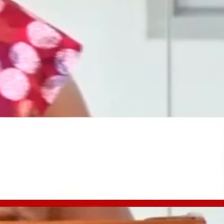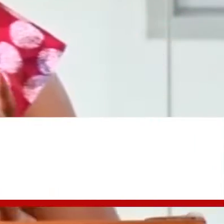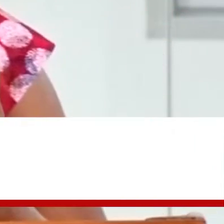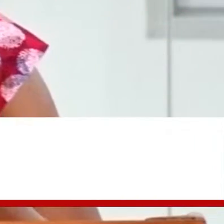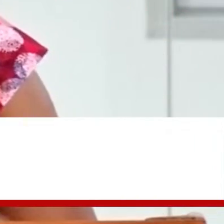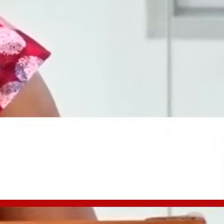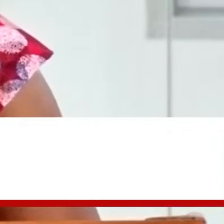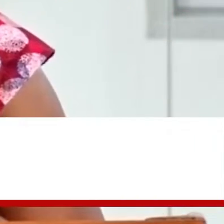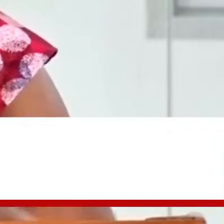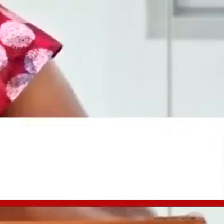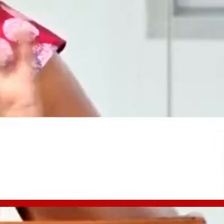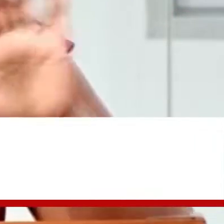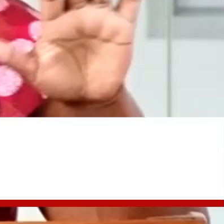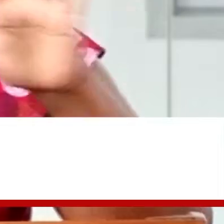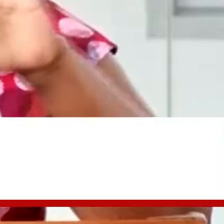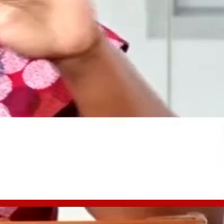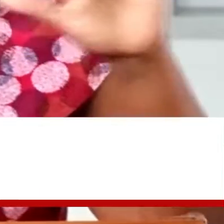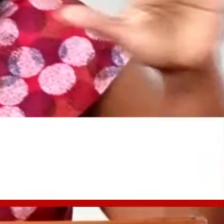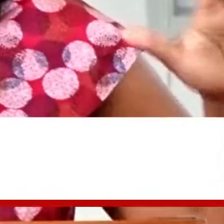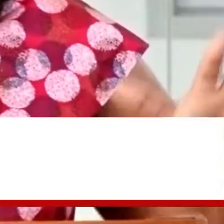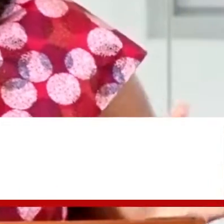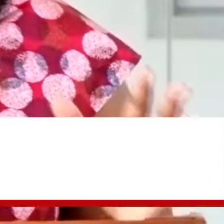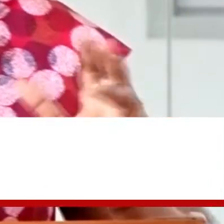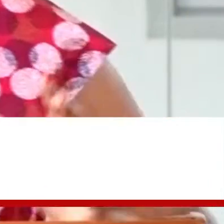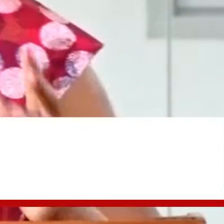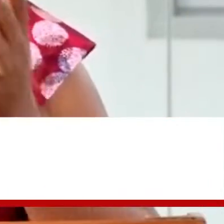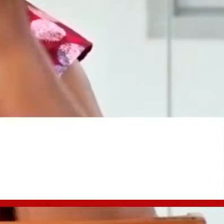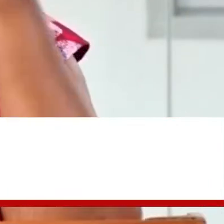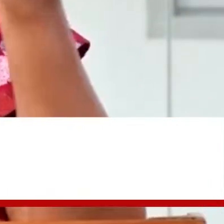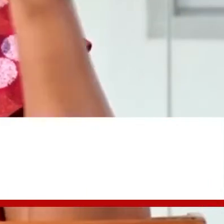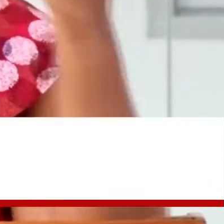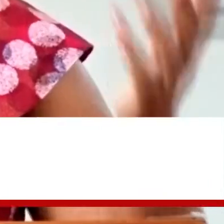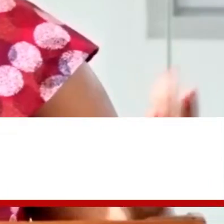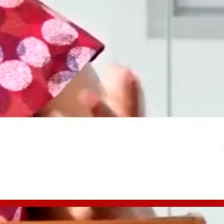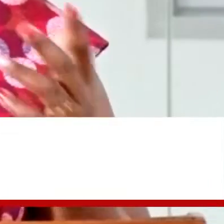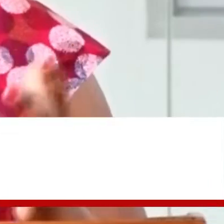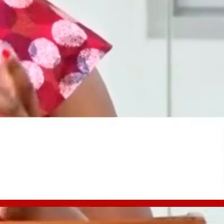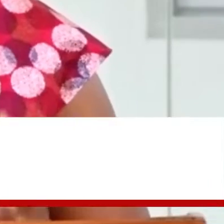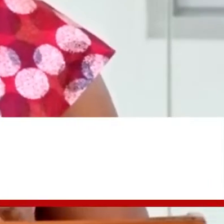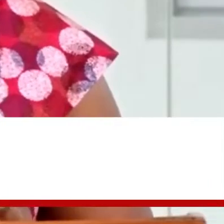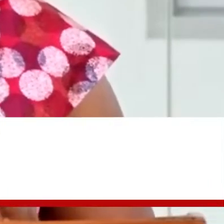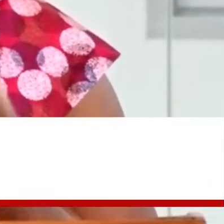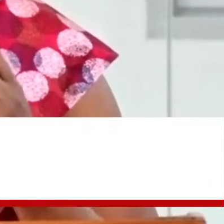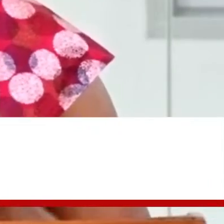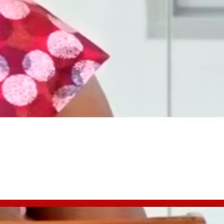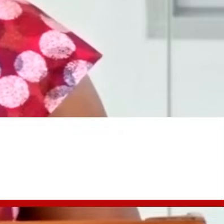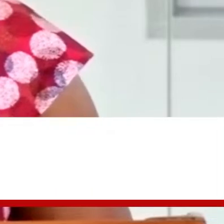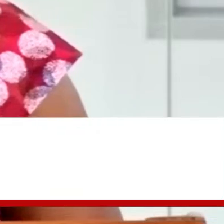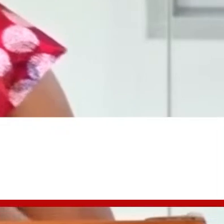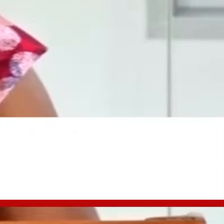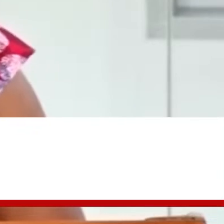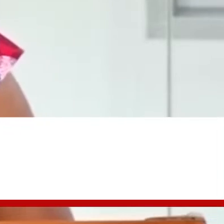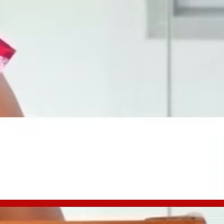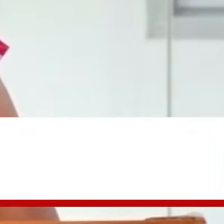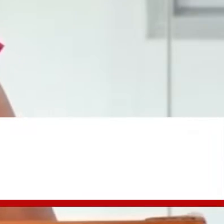of worship. Ladies at home, songesha, viti, kidogo, prepare. Please stand and dance and join together as we worship the